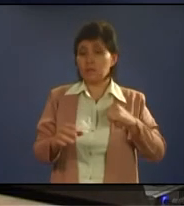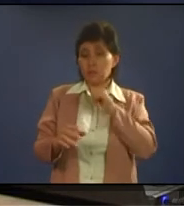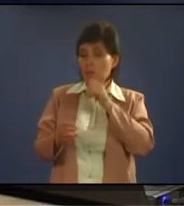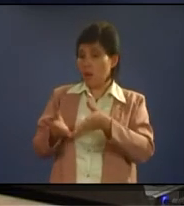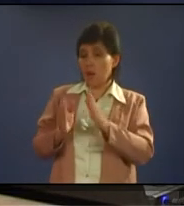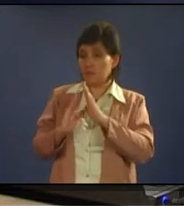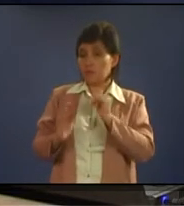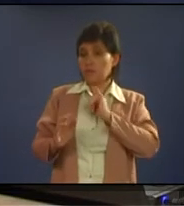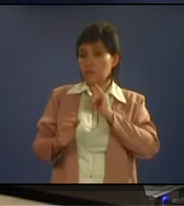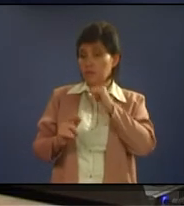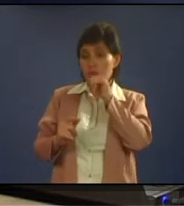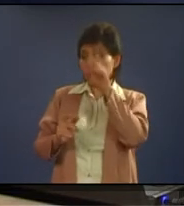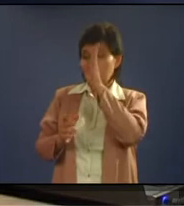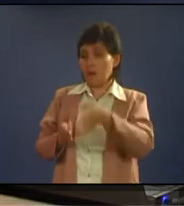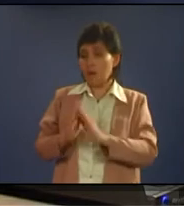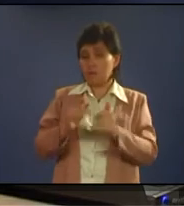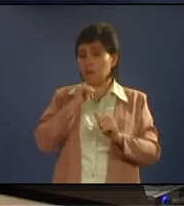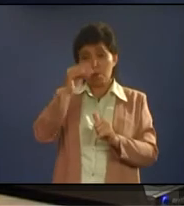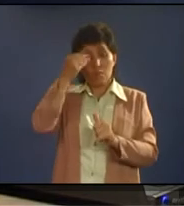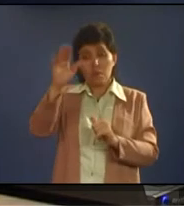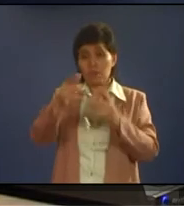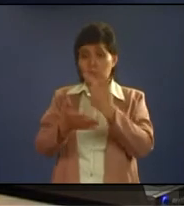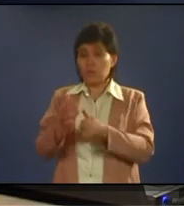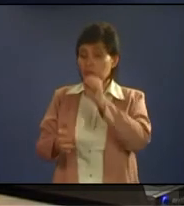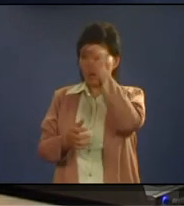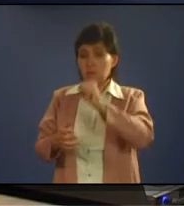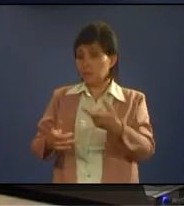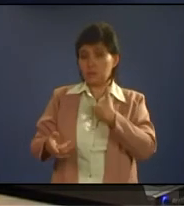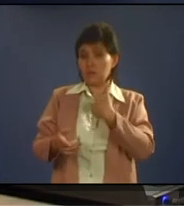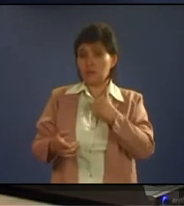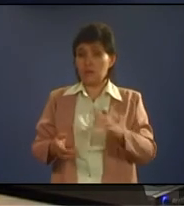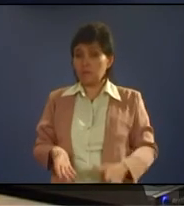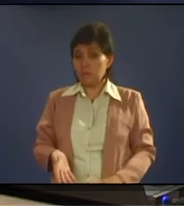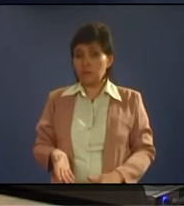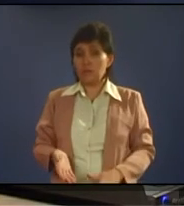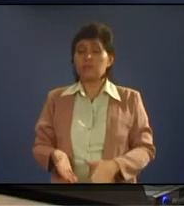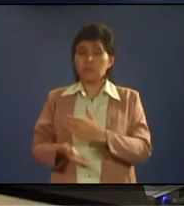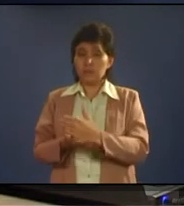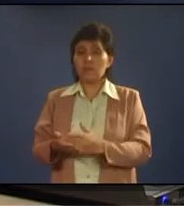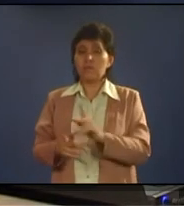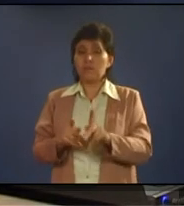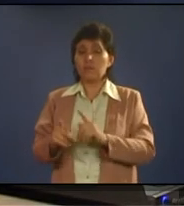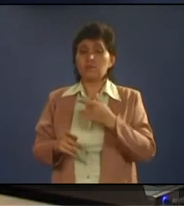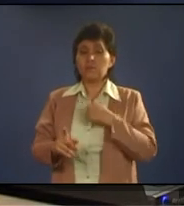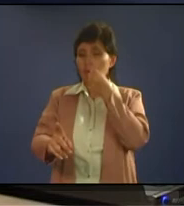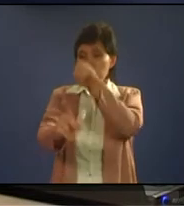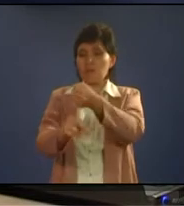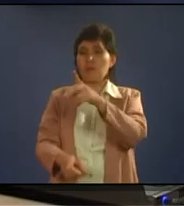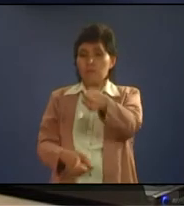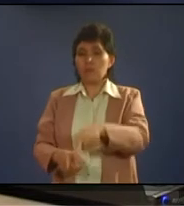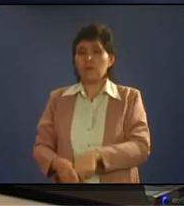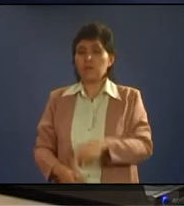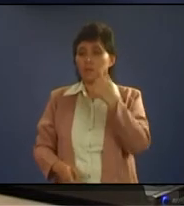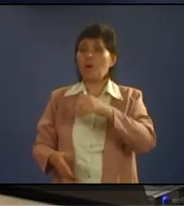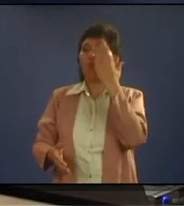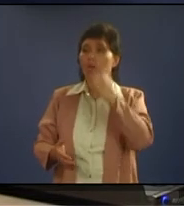question you. You don't question my morale. Okay? You don't question me, even if I do drugs. Some people, they just do gambling because they